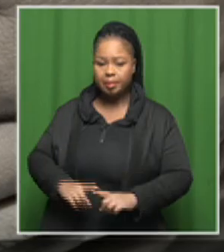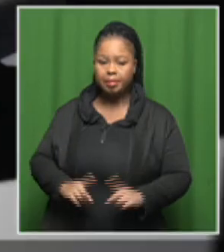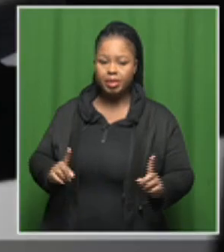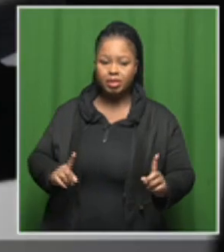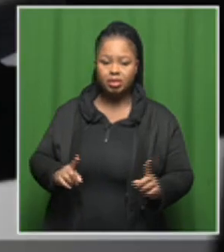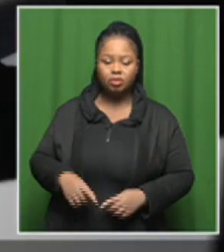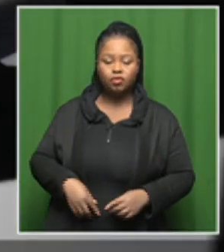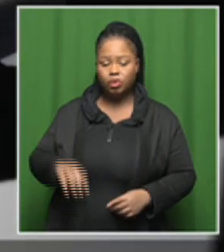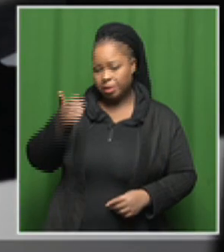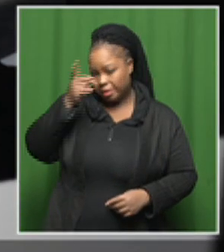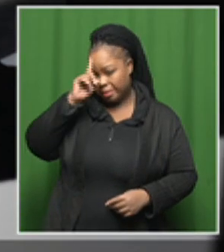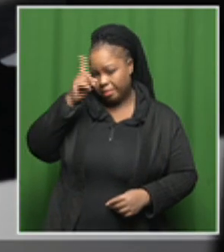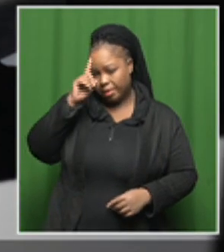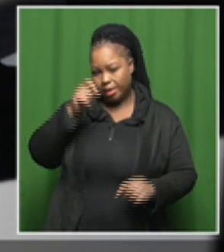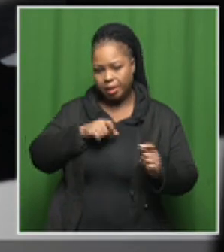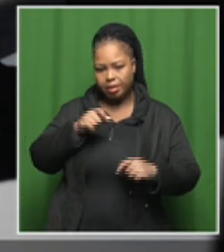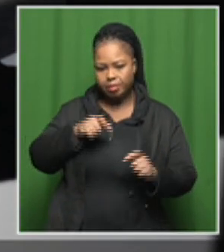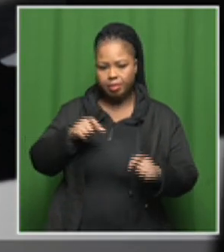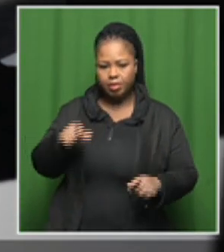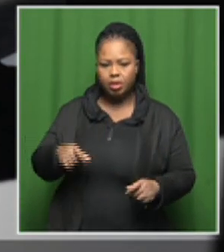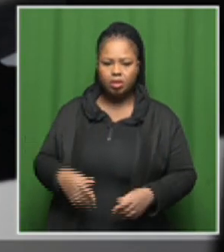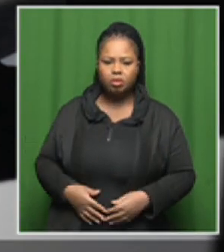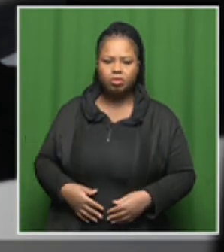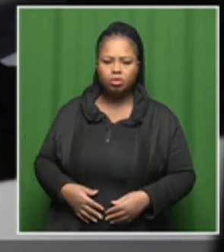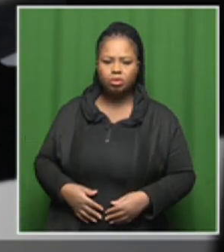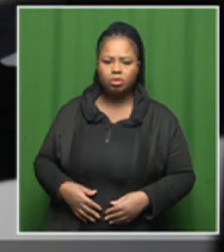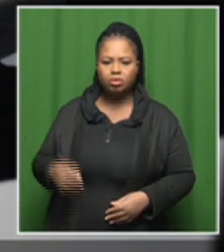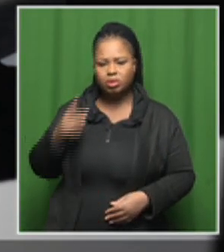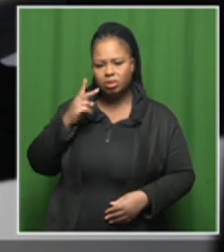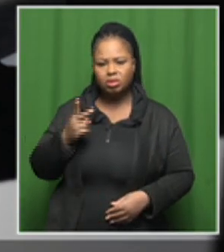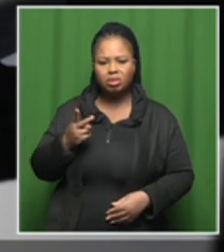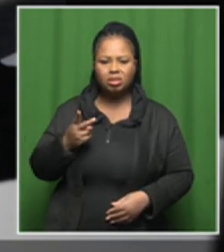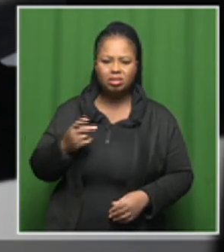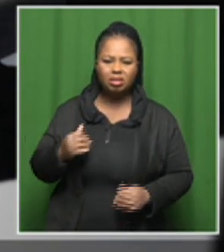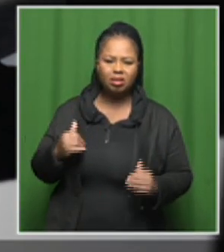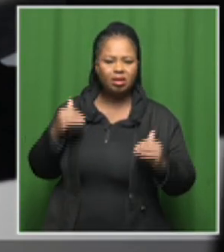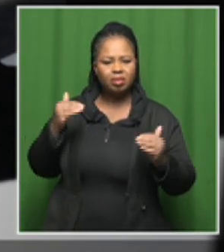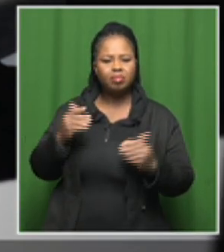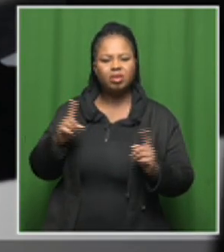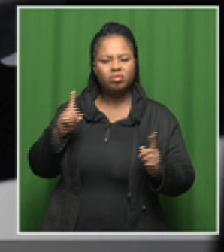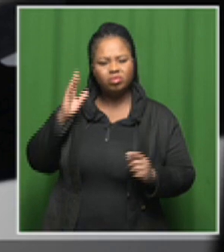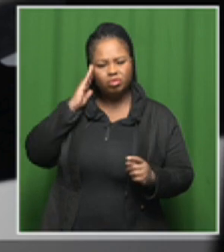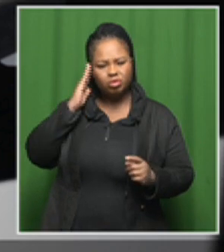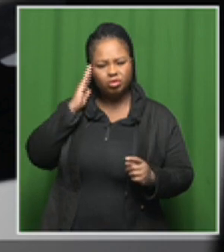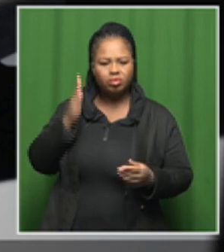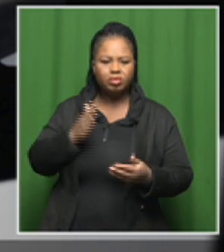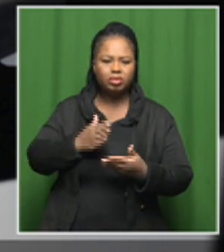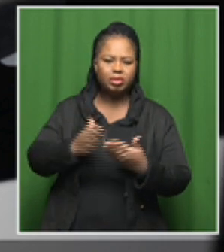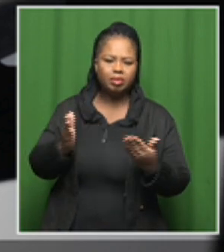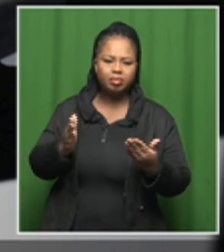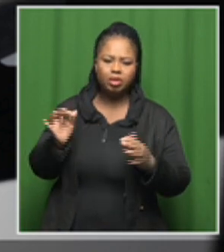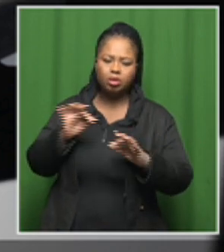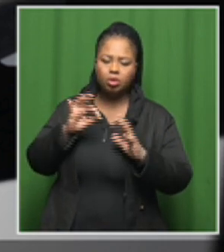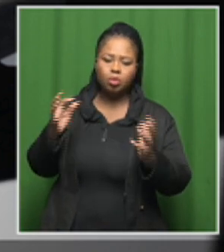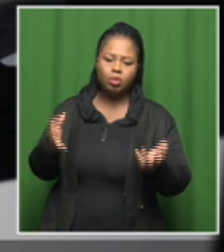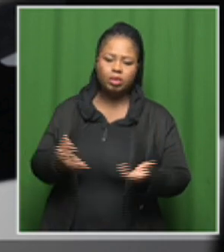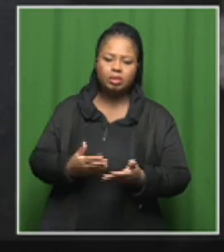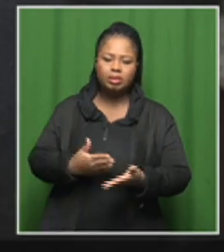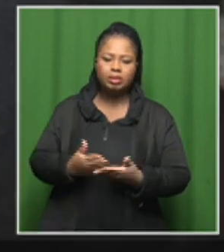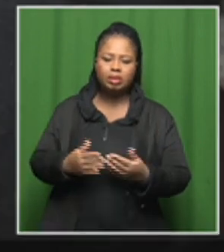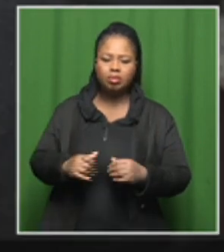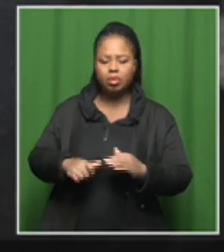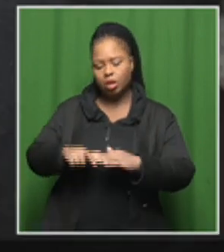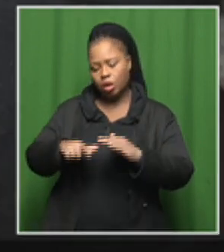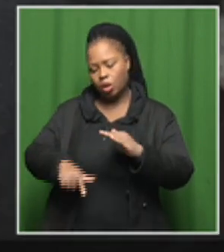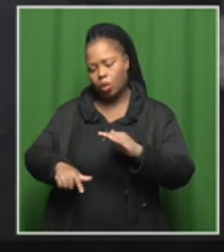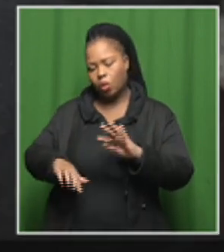black population, that there is a high incidence. And it is known that there's certain areas of the world that either have a lower or higher incidence.